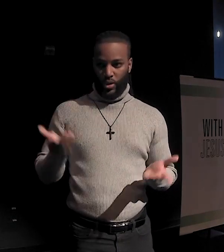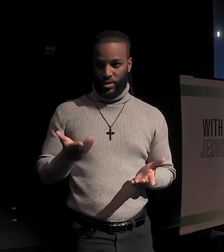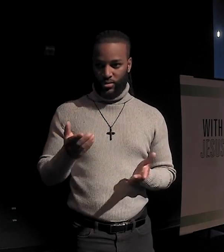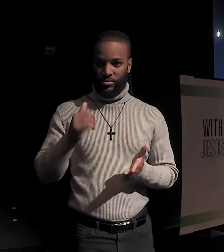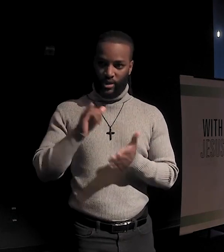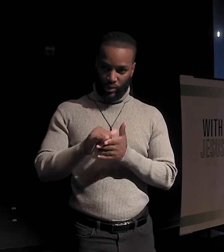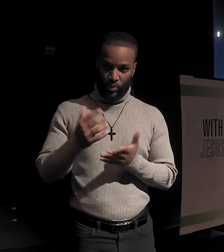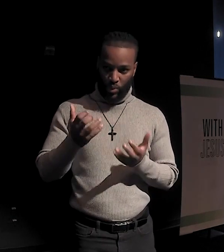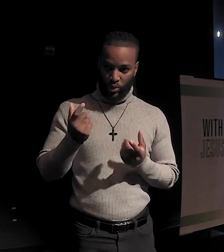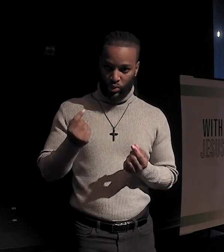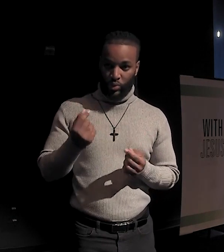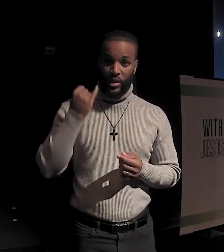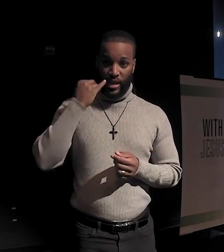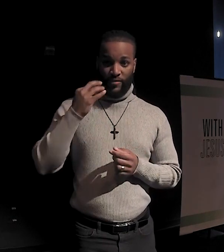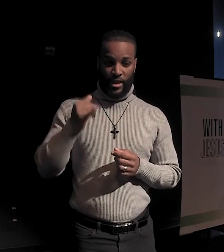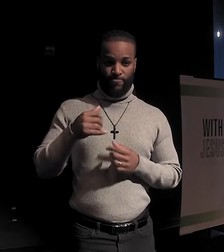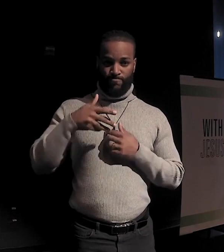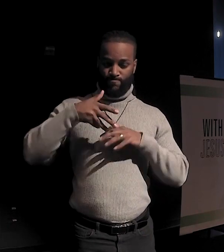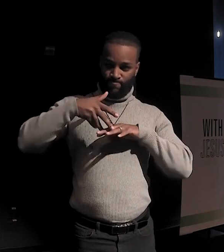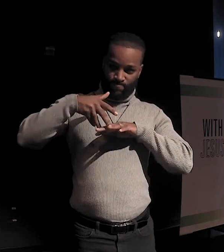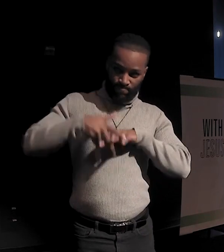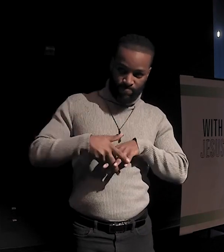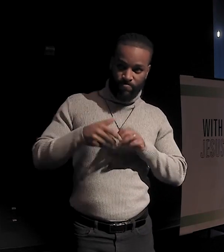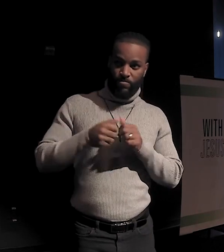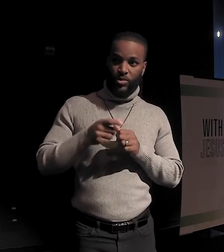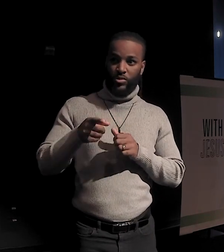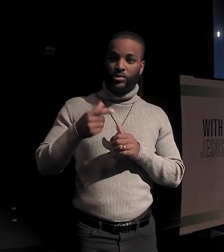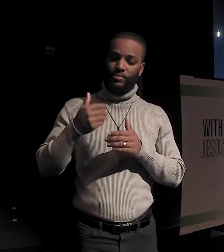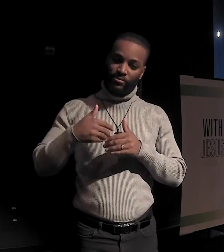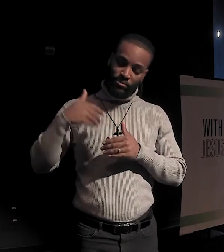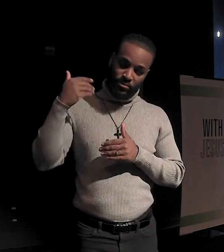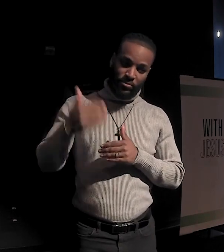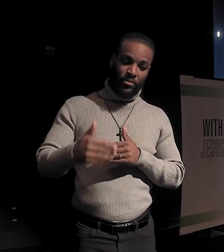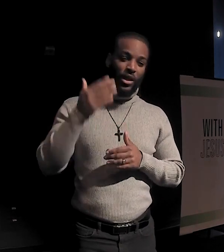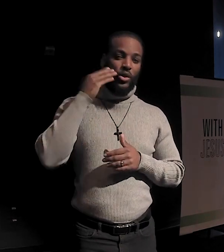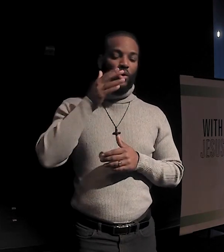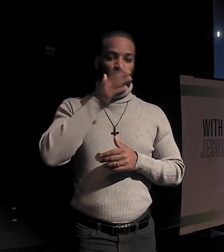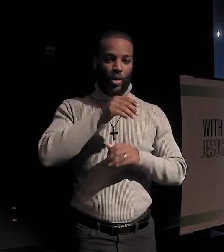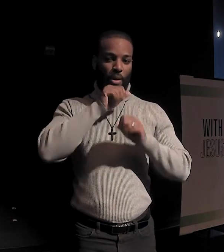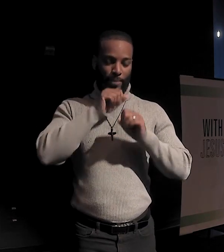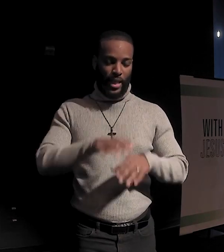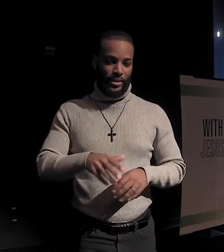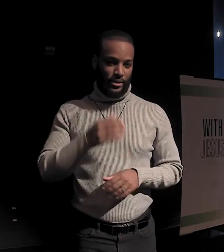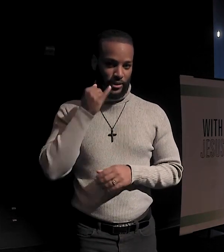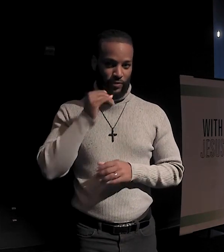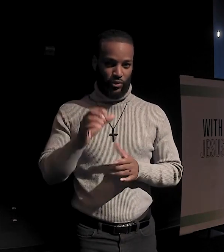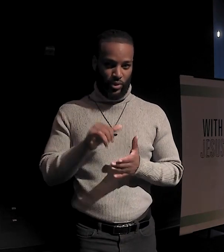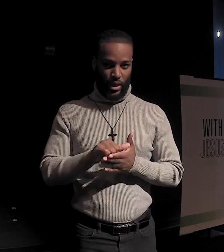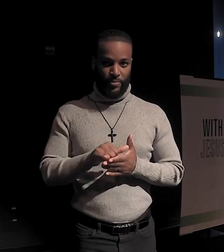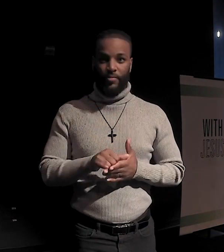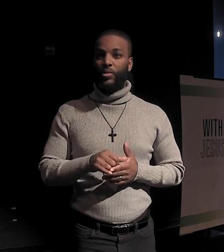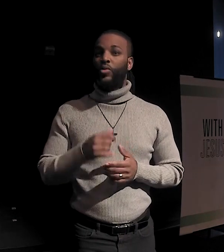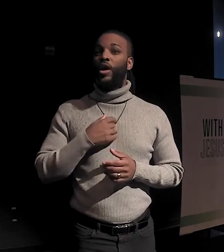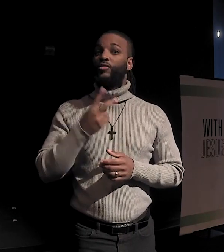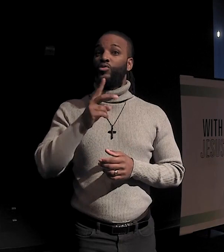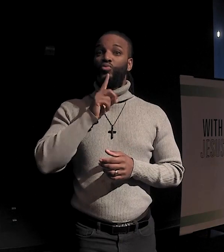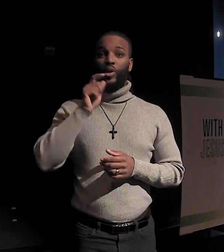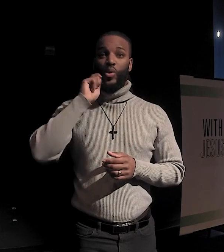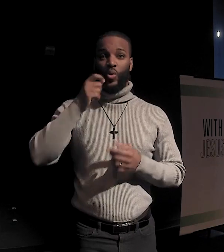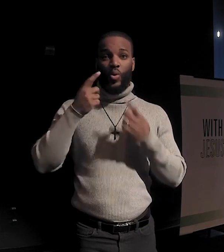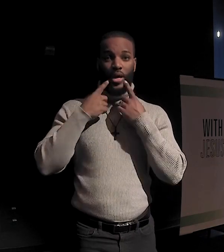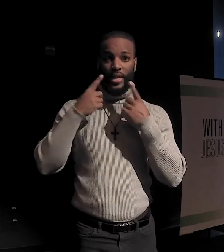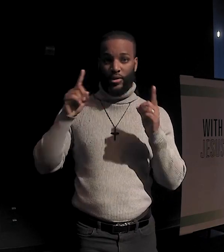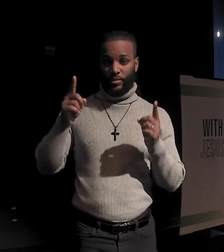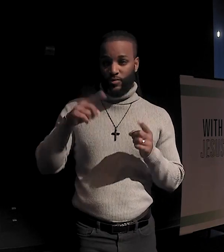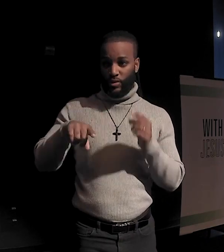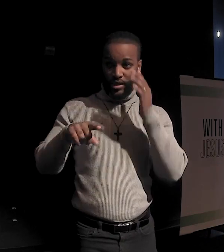That's what we want to do. So if that resonates with you, take a step, and I know that you'll be blessed if you do. Well, I've got two really cool announcements for